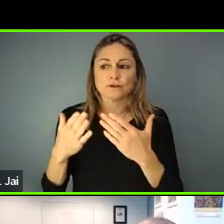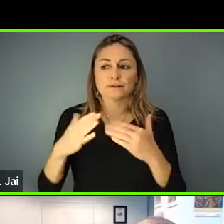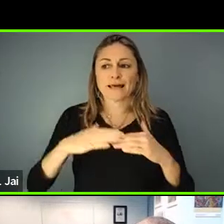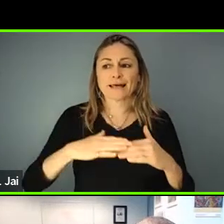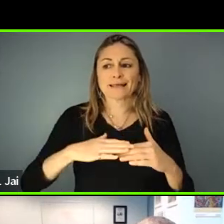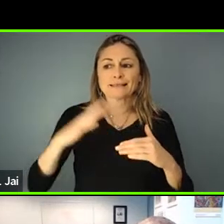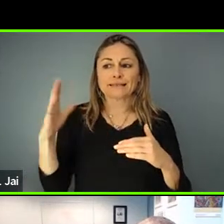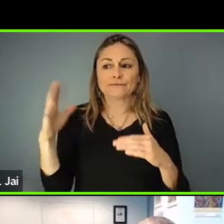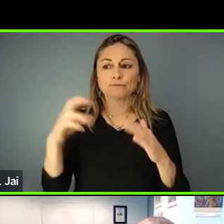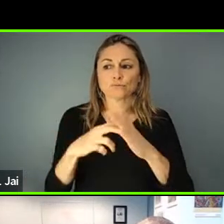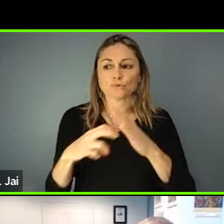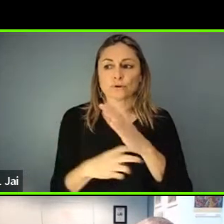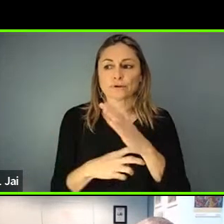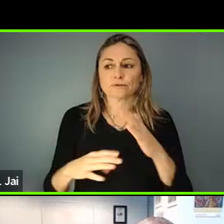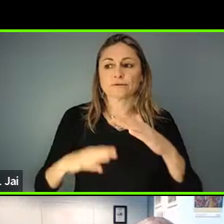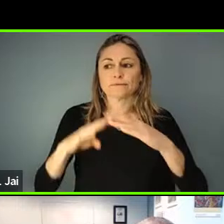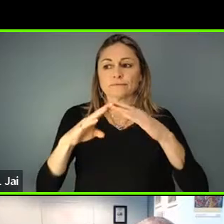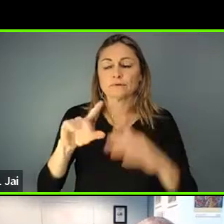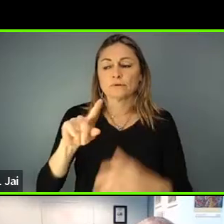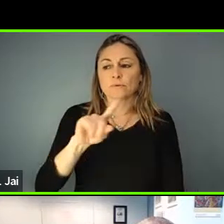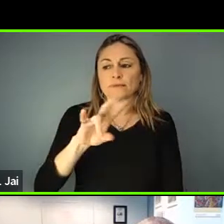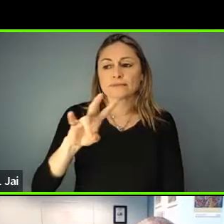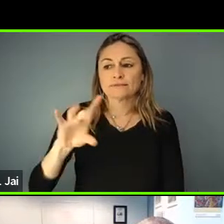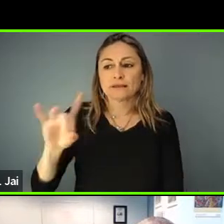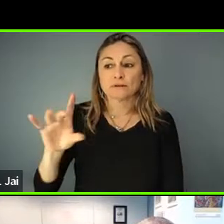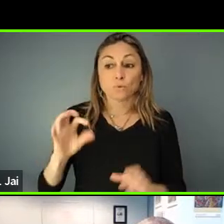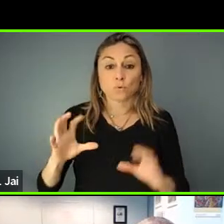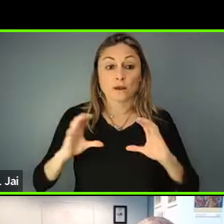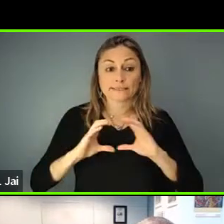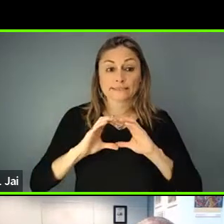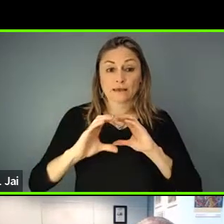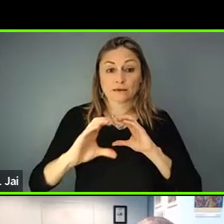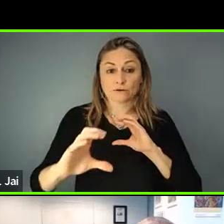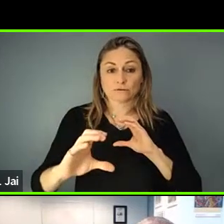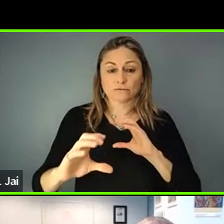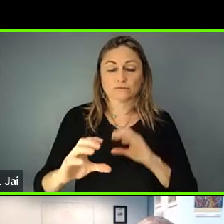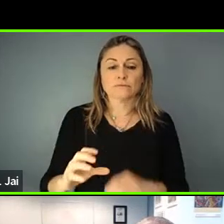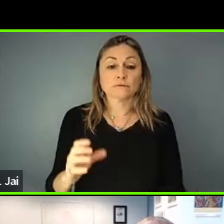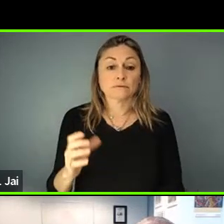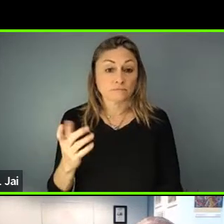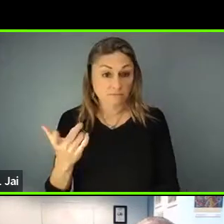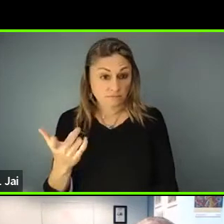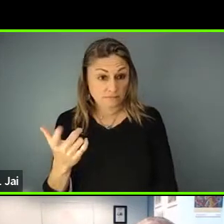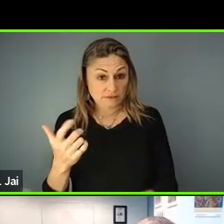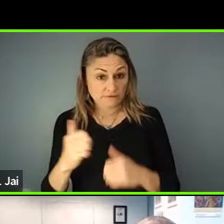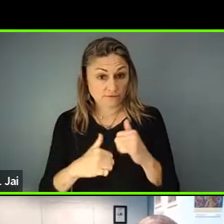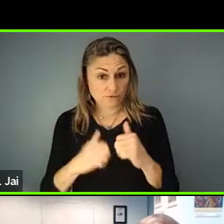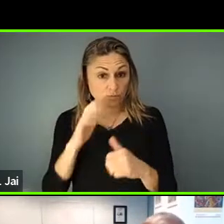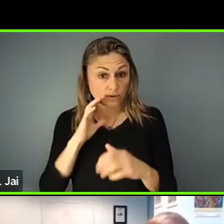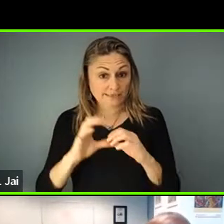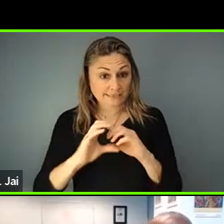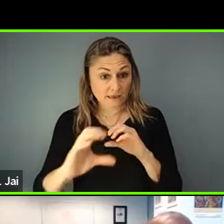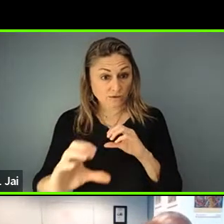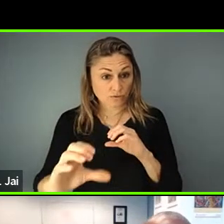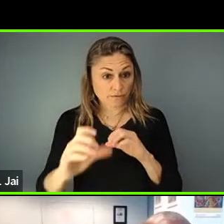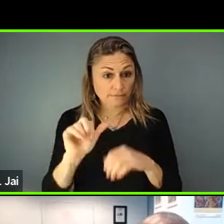tunnel to meet 178 feet. If they hold firm, would a tunnel be reevaluated?